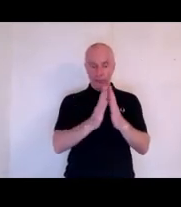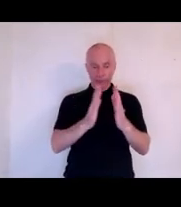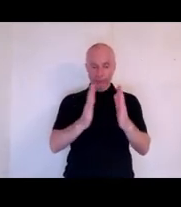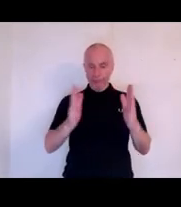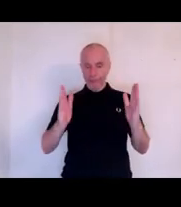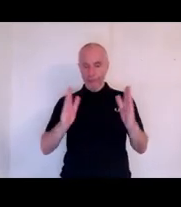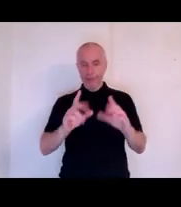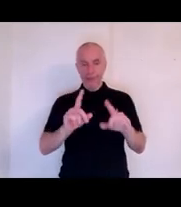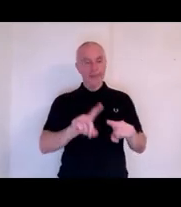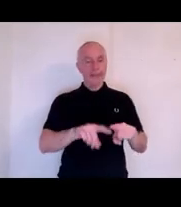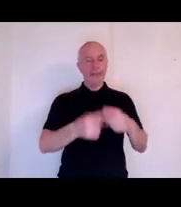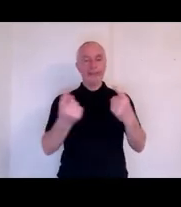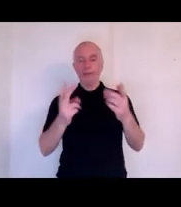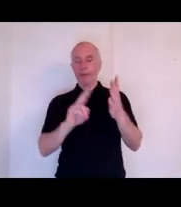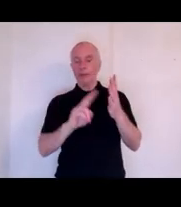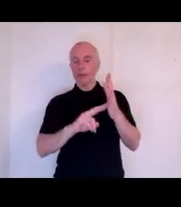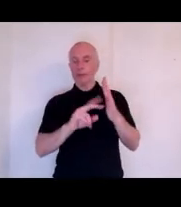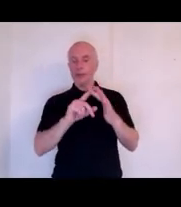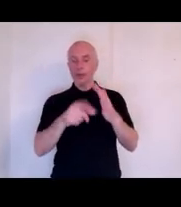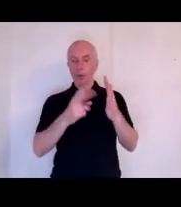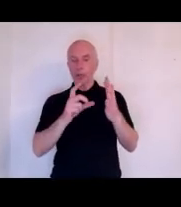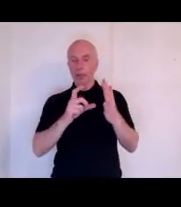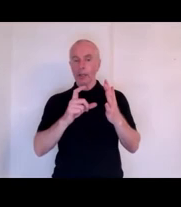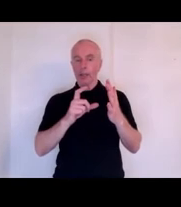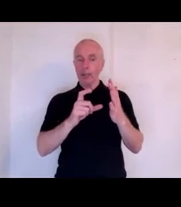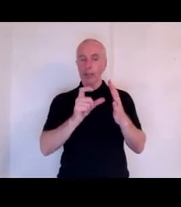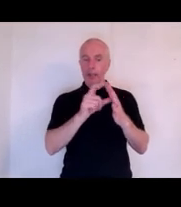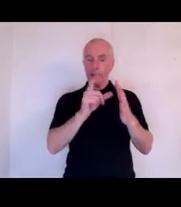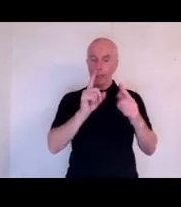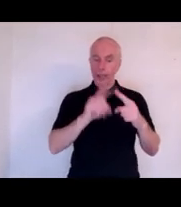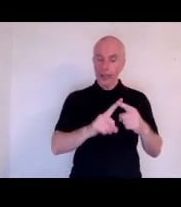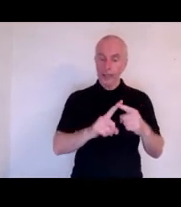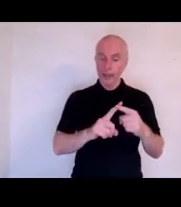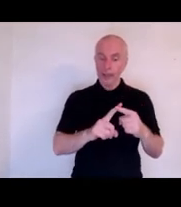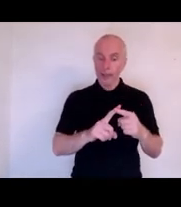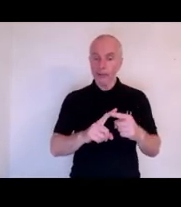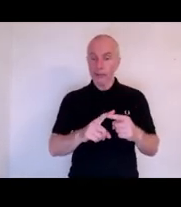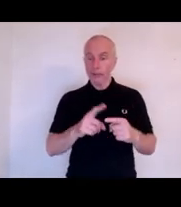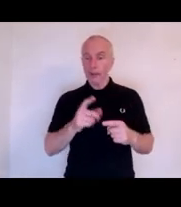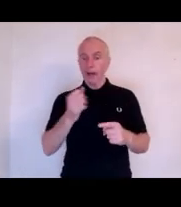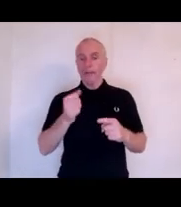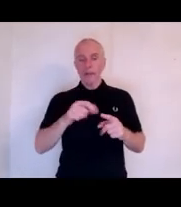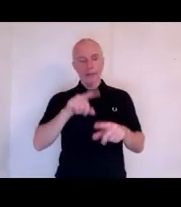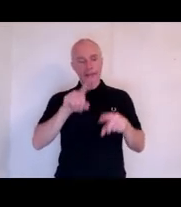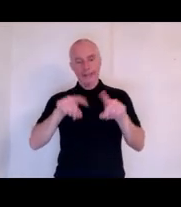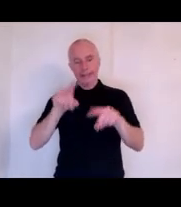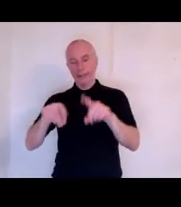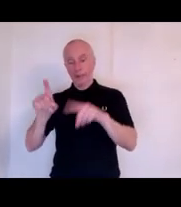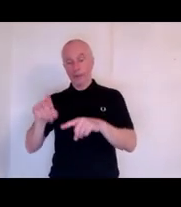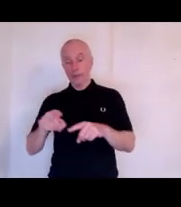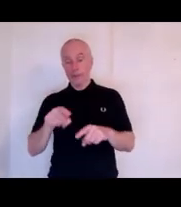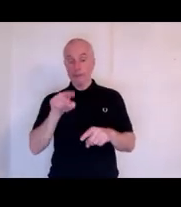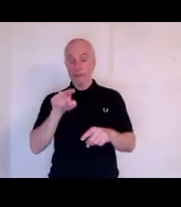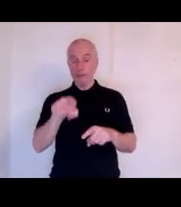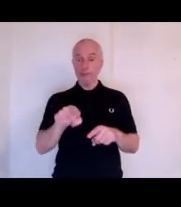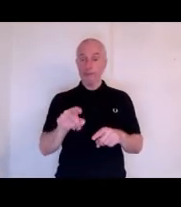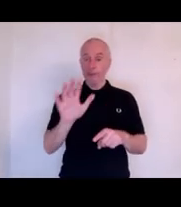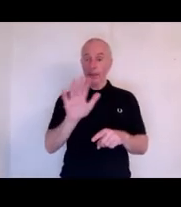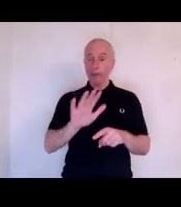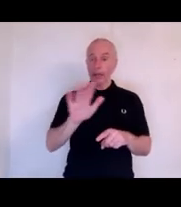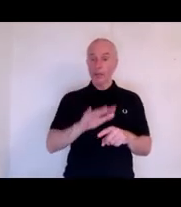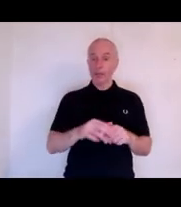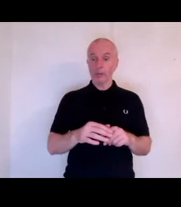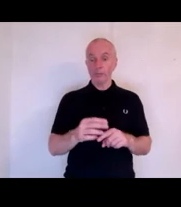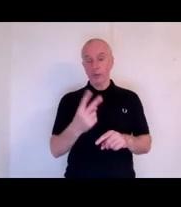that we have across, we get something called the chart of the nuclides. The chart of the nuclides has around two to two and a half